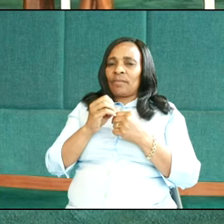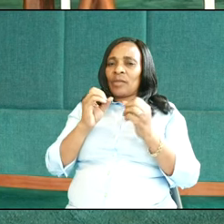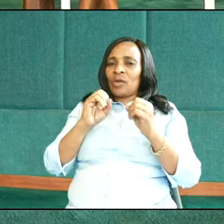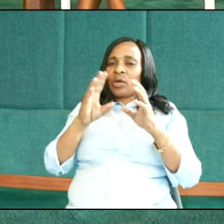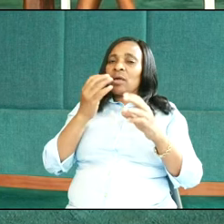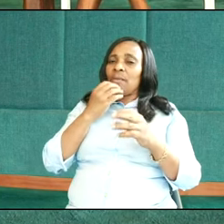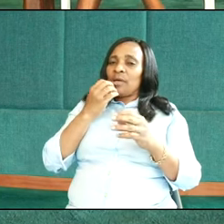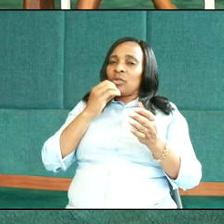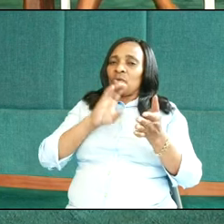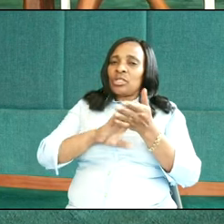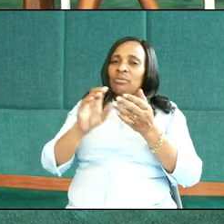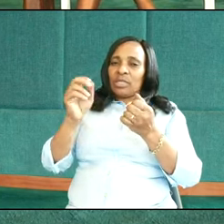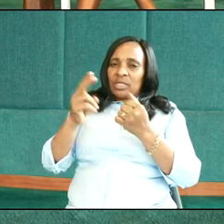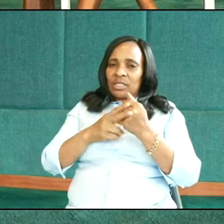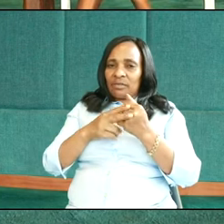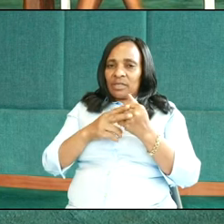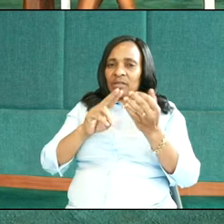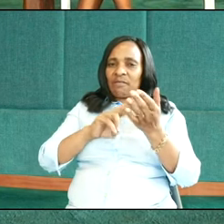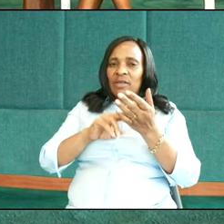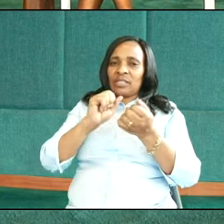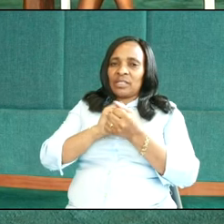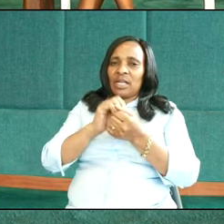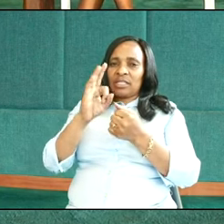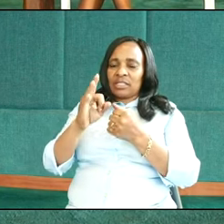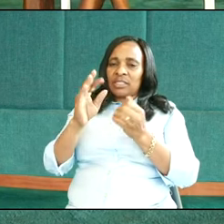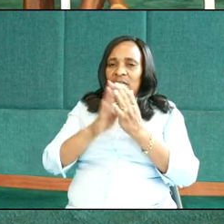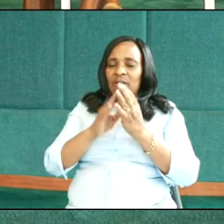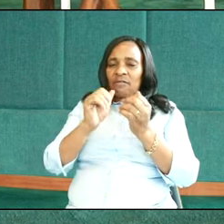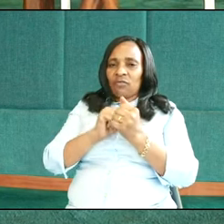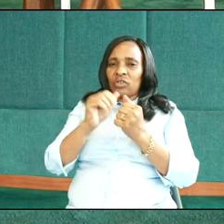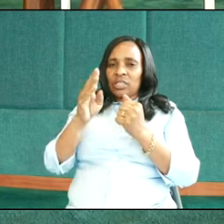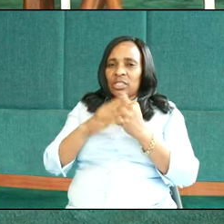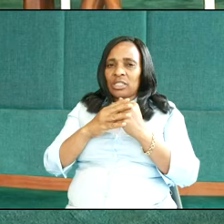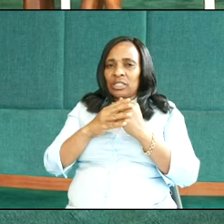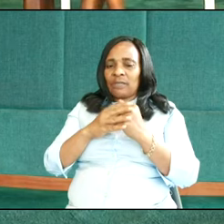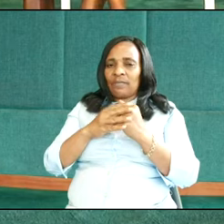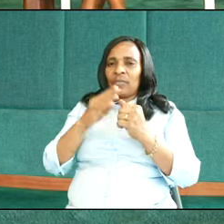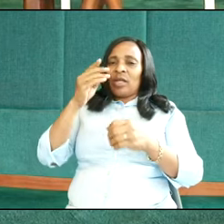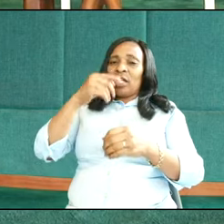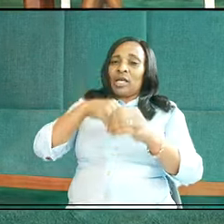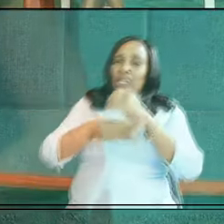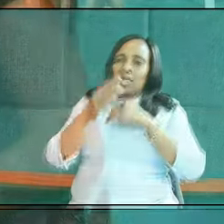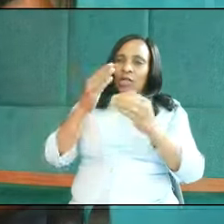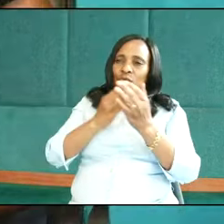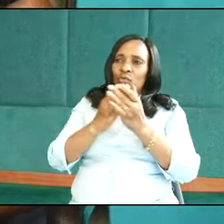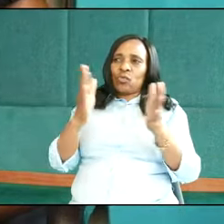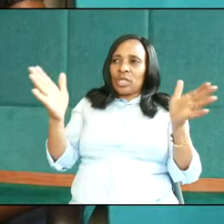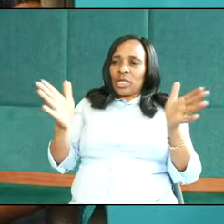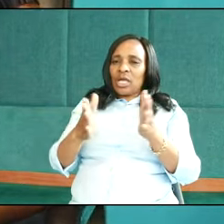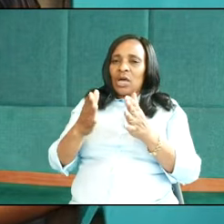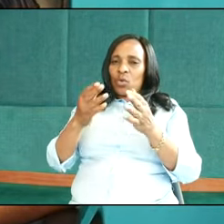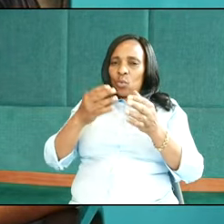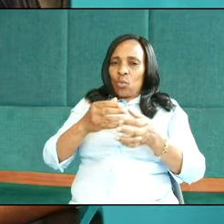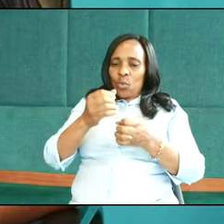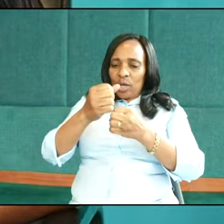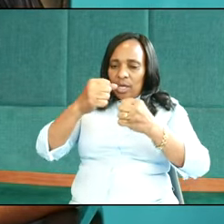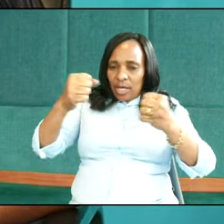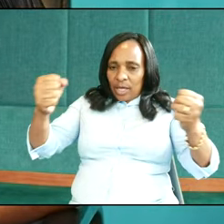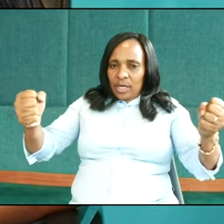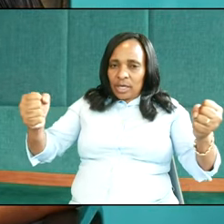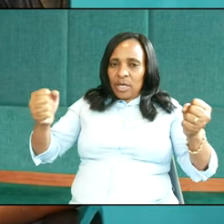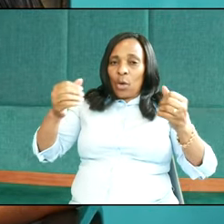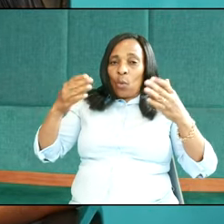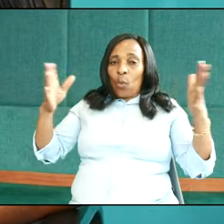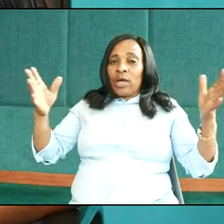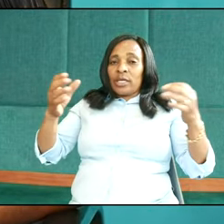verse 28 to 30. Okay, Matthew chapter 7, mm-hmm. verse 13 and 14. Mm-hmm. Enter through the narrow gate For wide is the gate, and